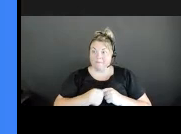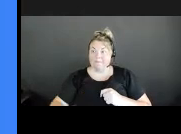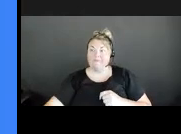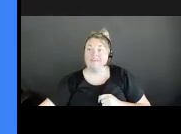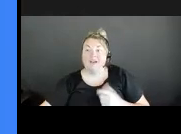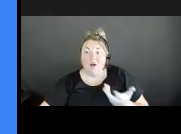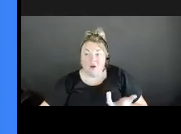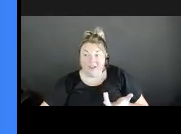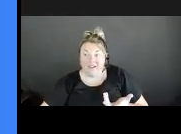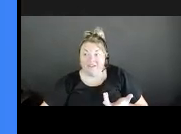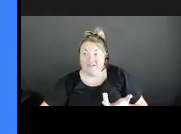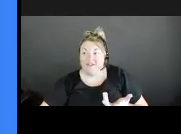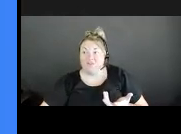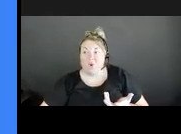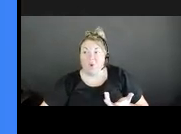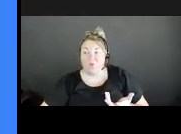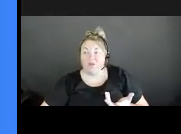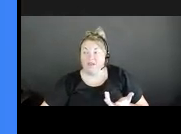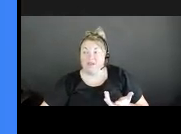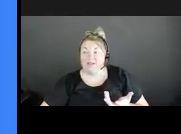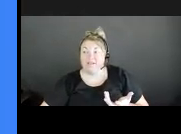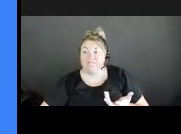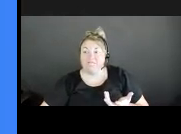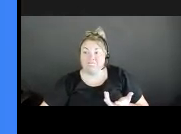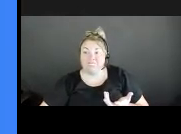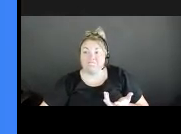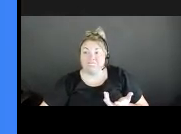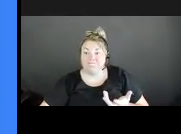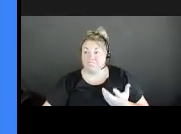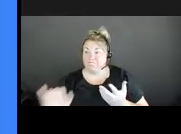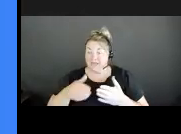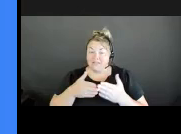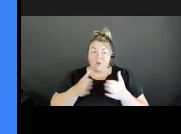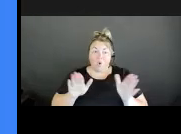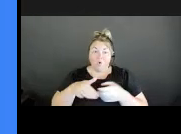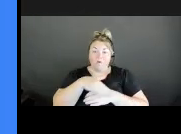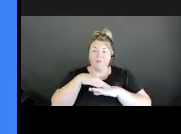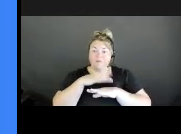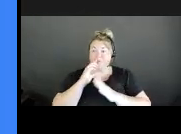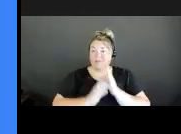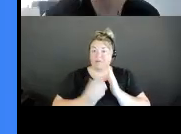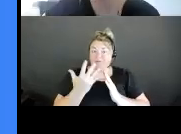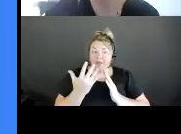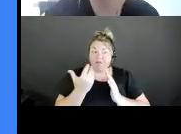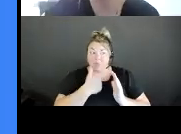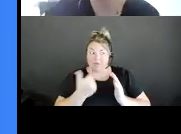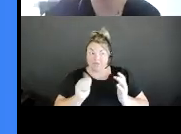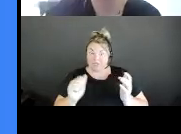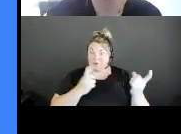All right, that is an overview of Chapter 5. What questions do y'all have?